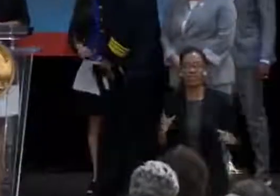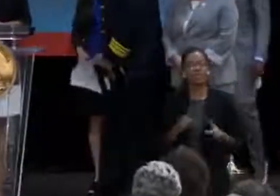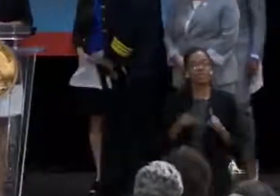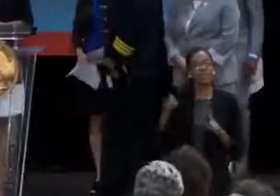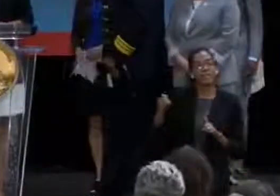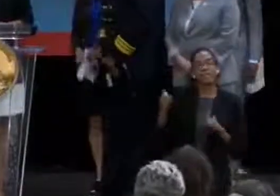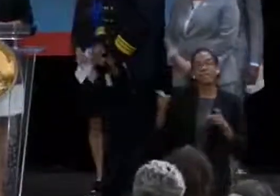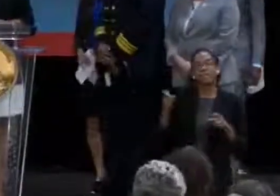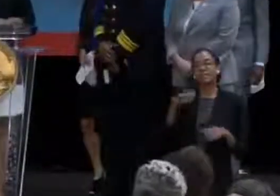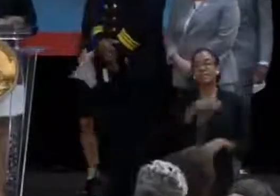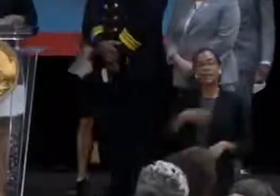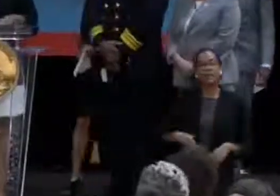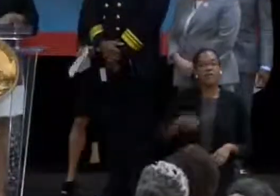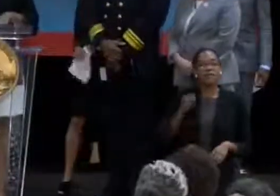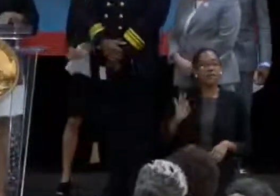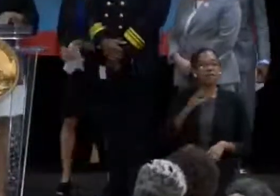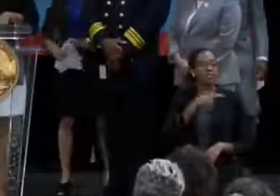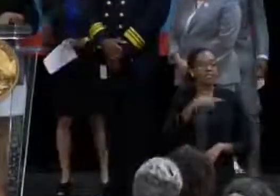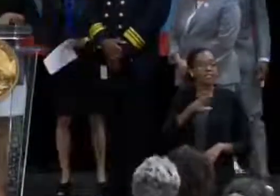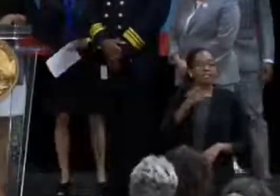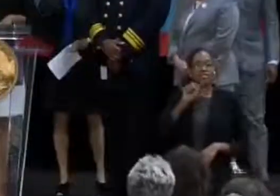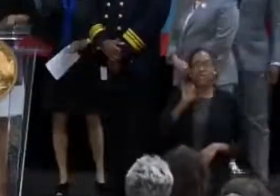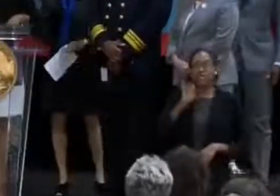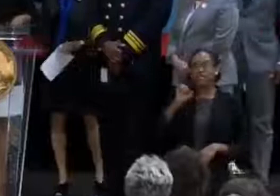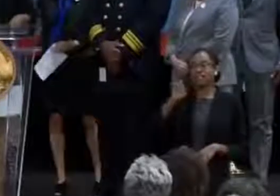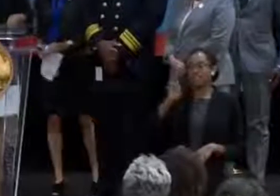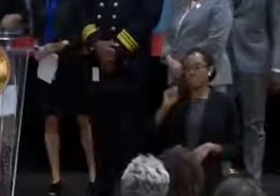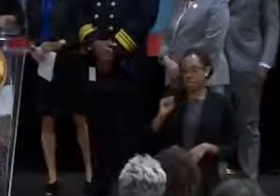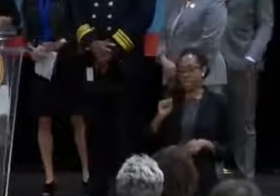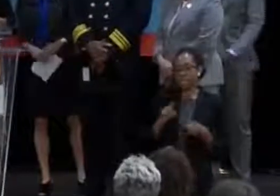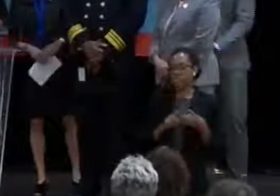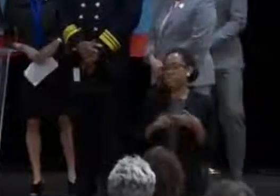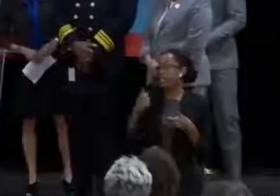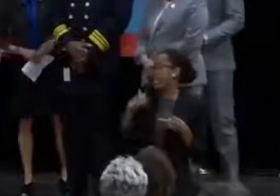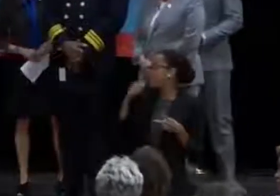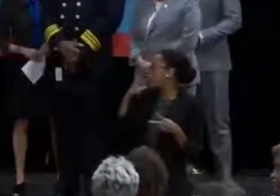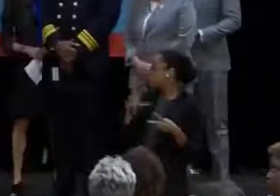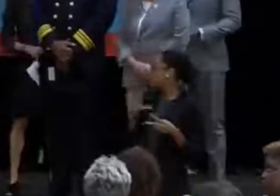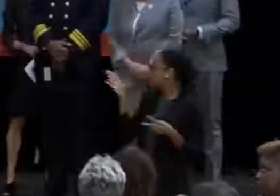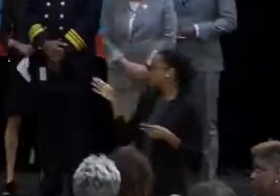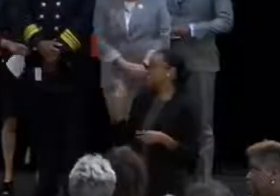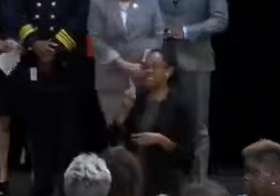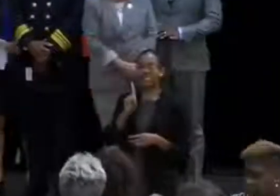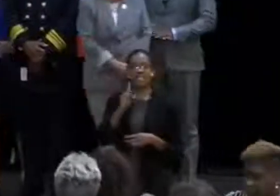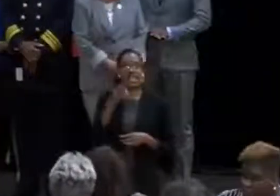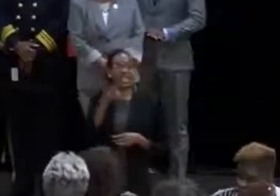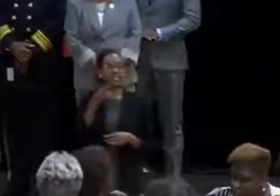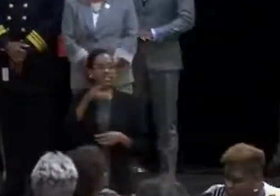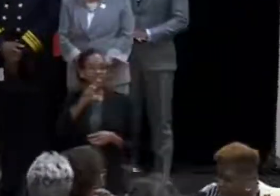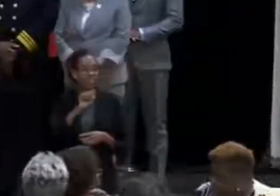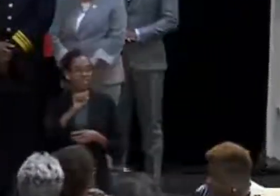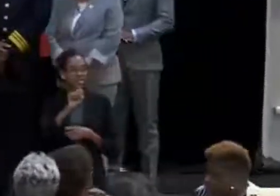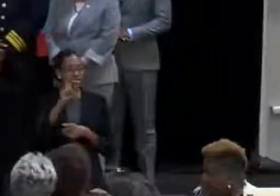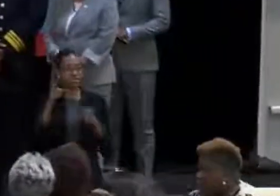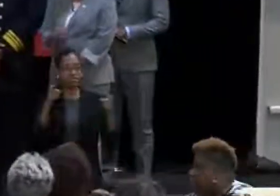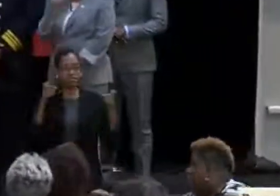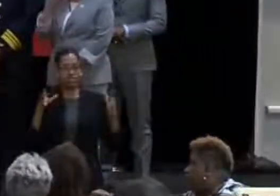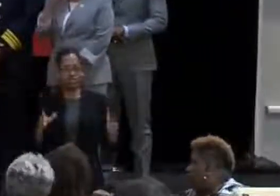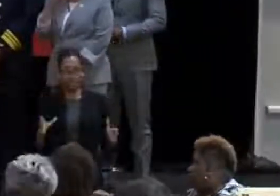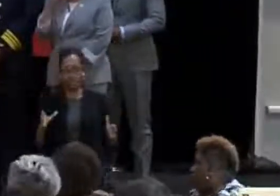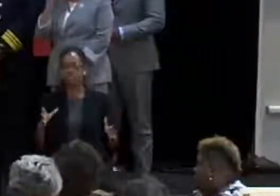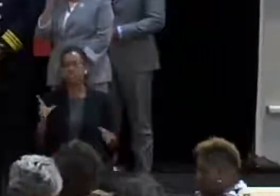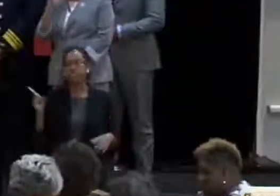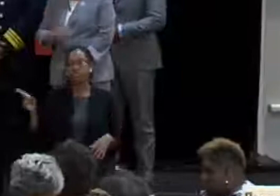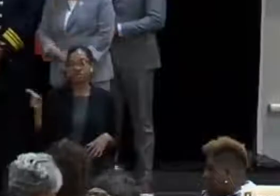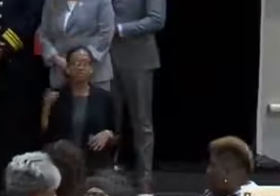Religious Affairs. Laura Zeilinger is here, who is the director of the Department of DHS, who many of the people you will